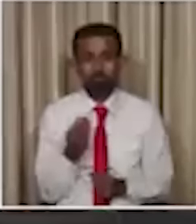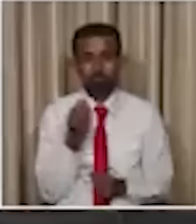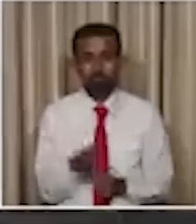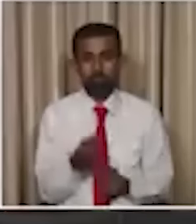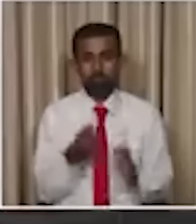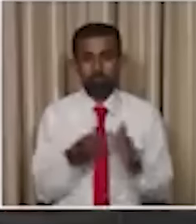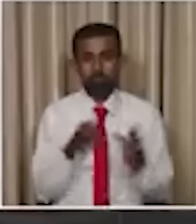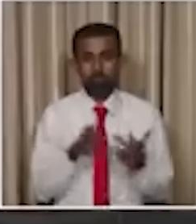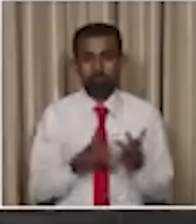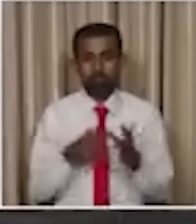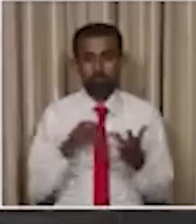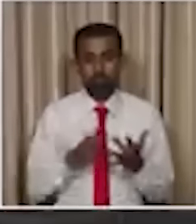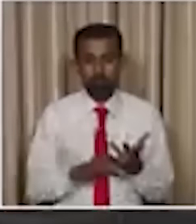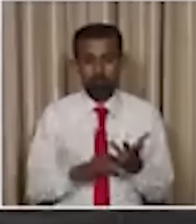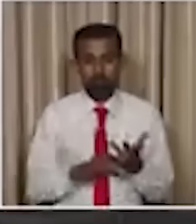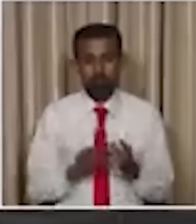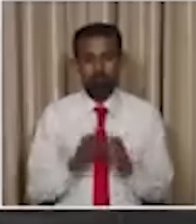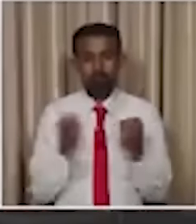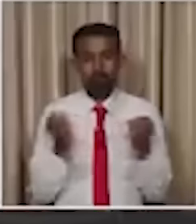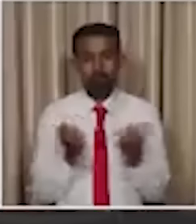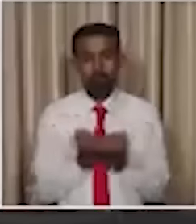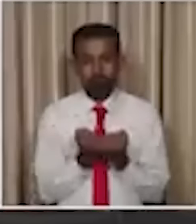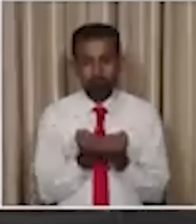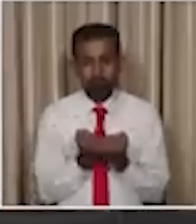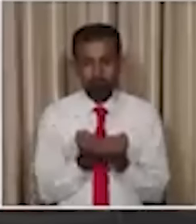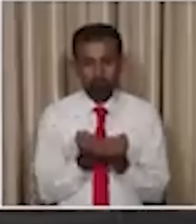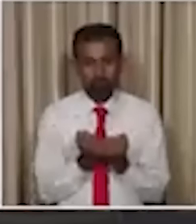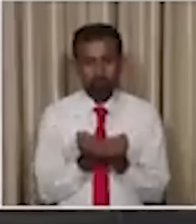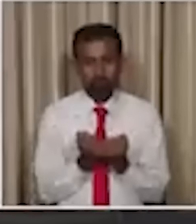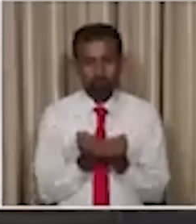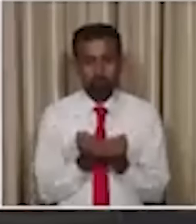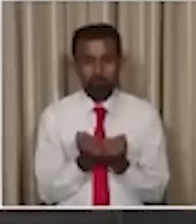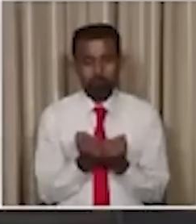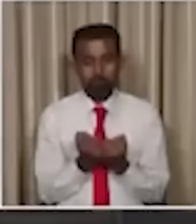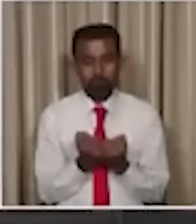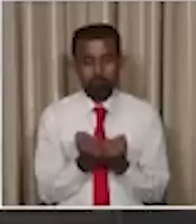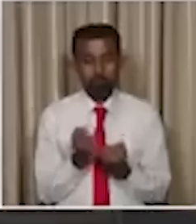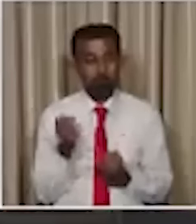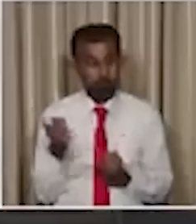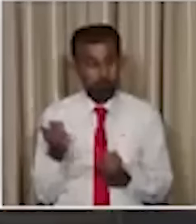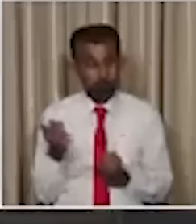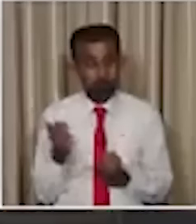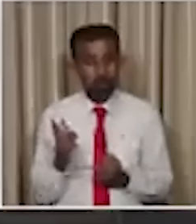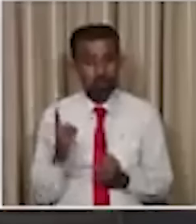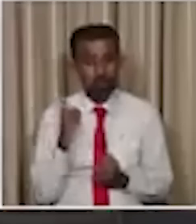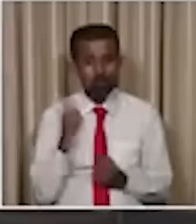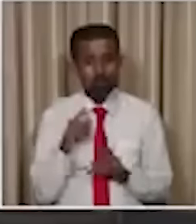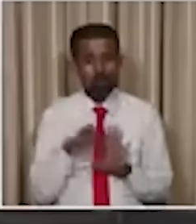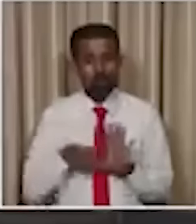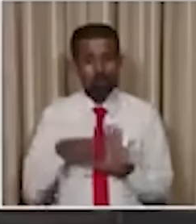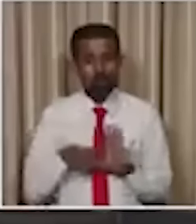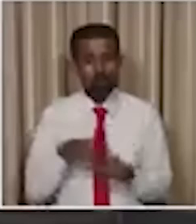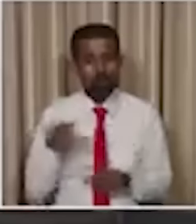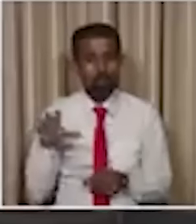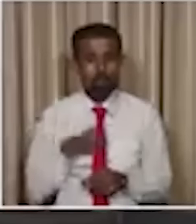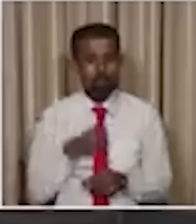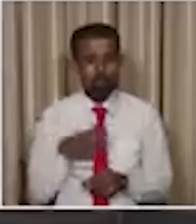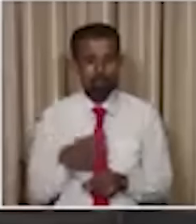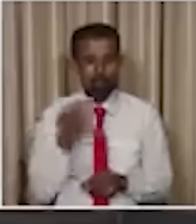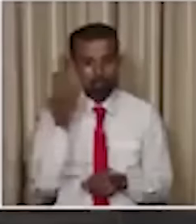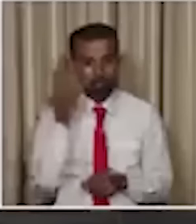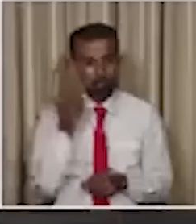and led a series of multi-day military-type trainings. Mohammed Dharma, Mohammed